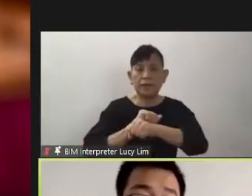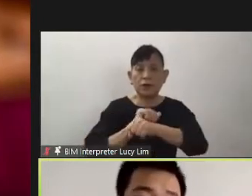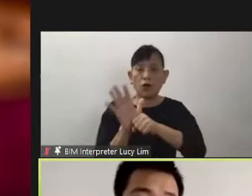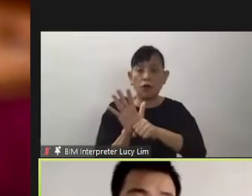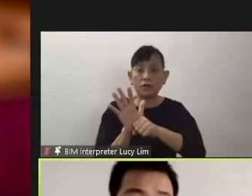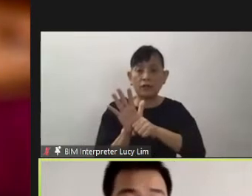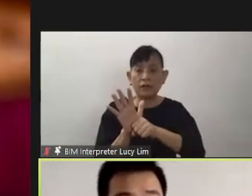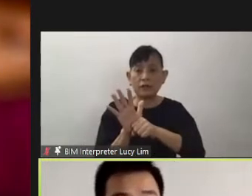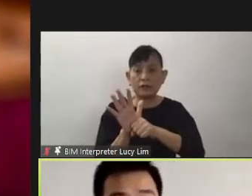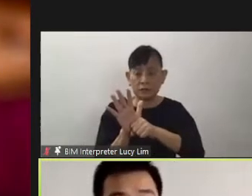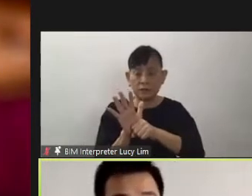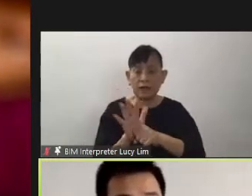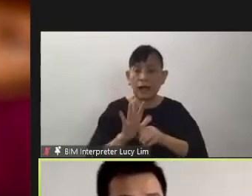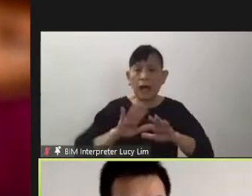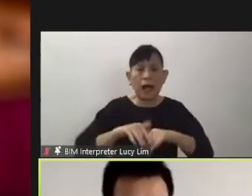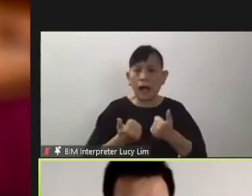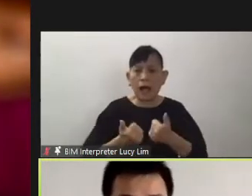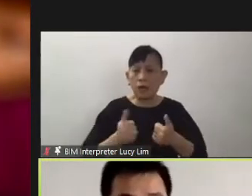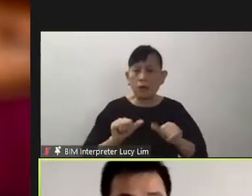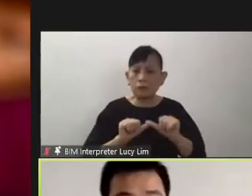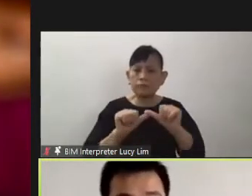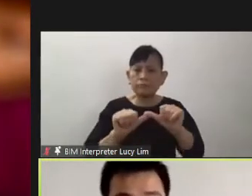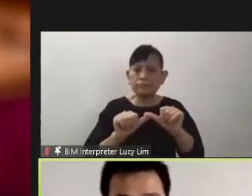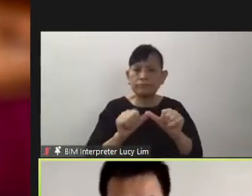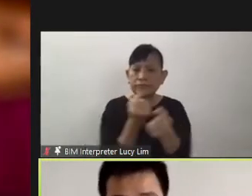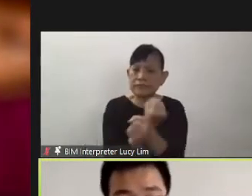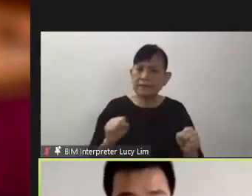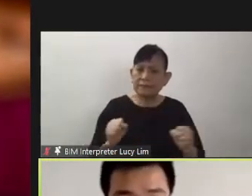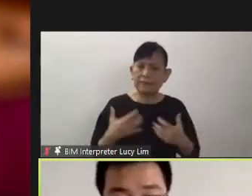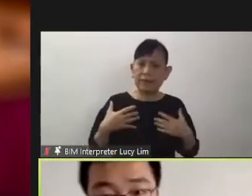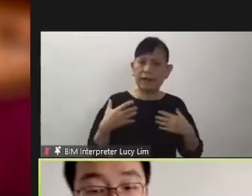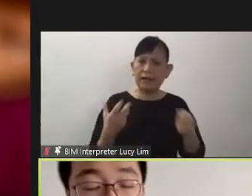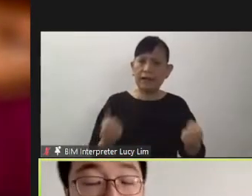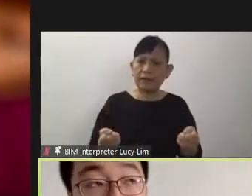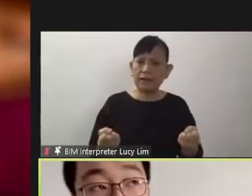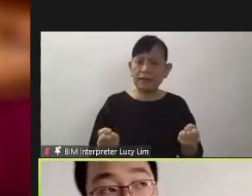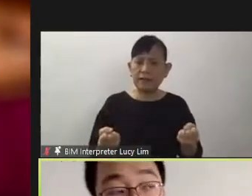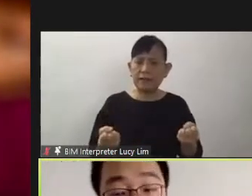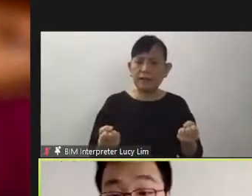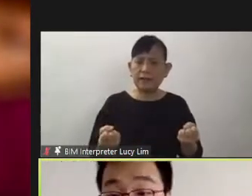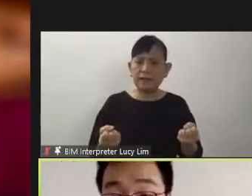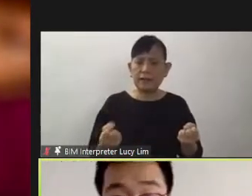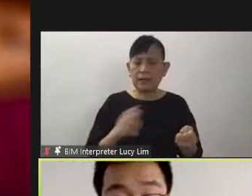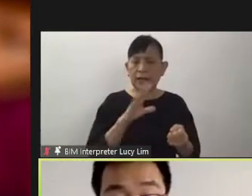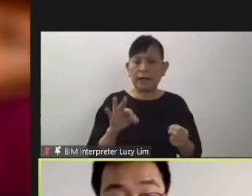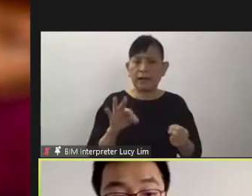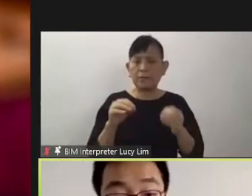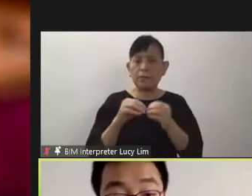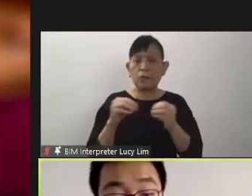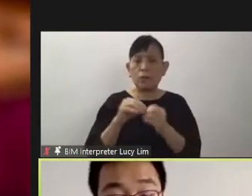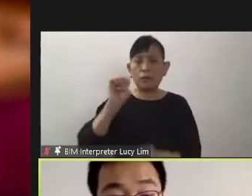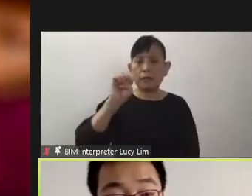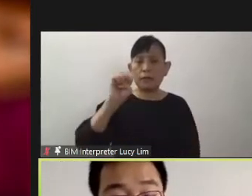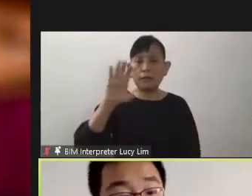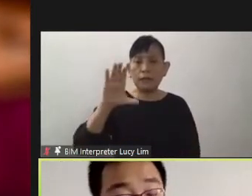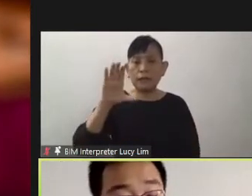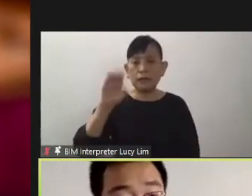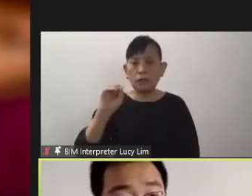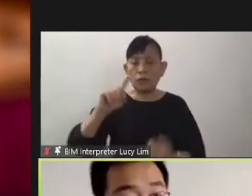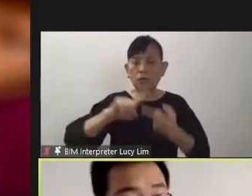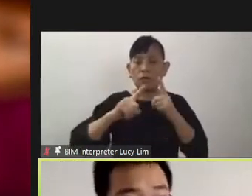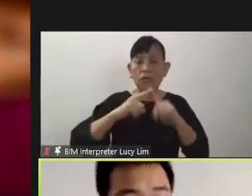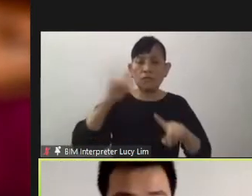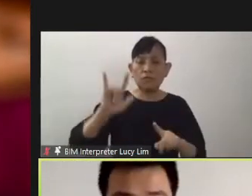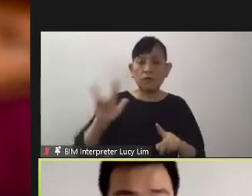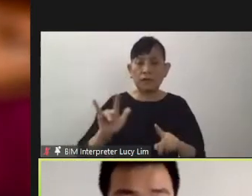how do we stay safe, stay healthy, and try to practice, and try to be more eco-friendly? Especially a lot of